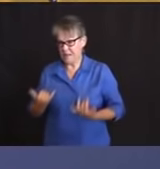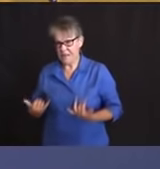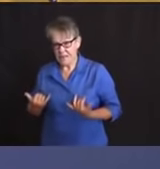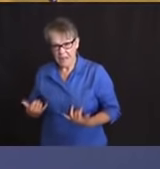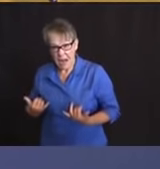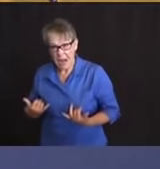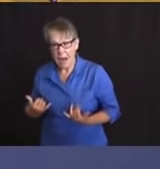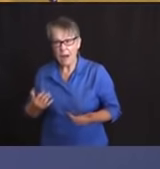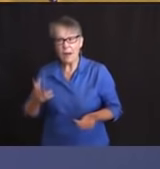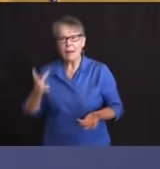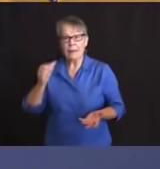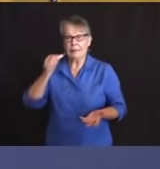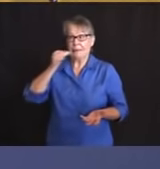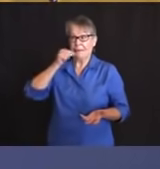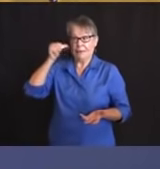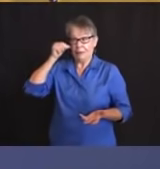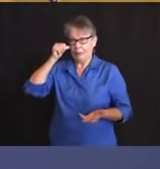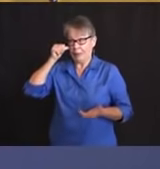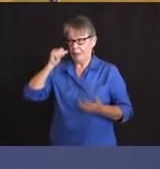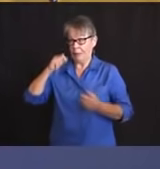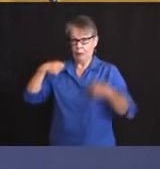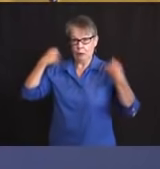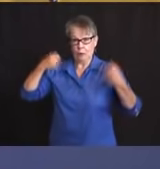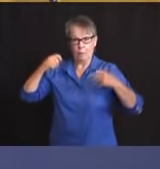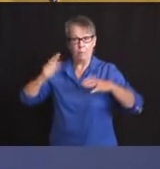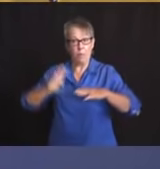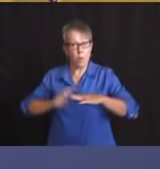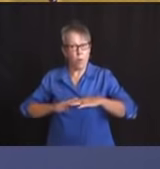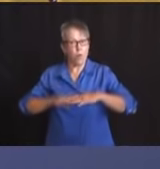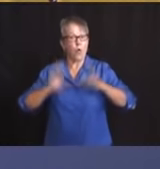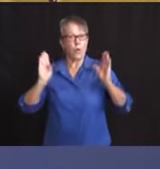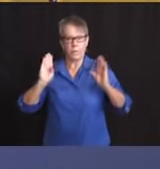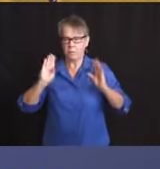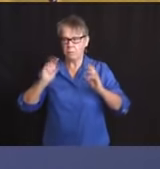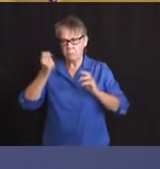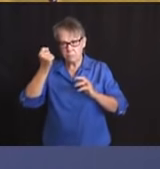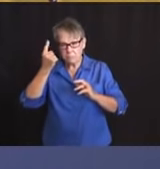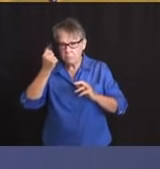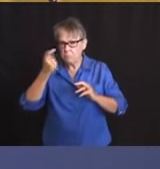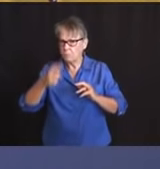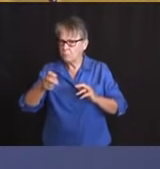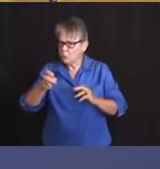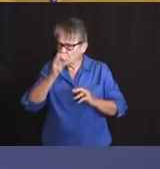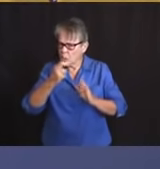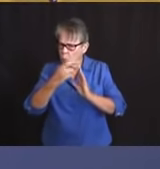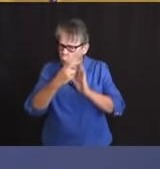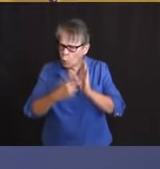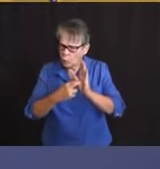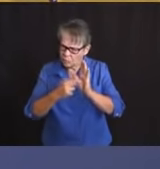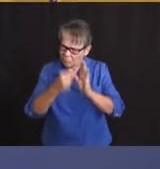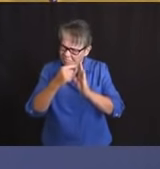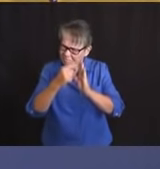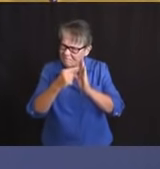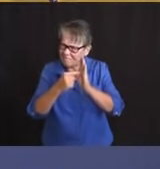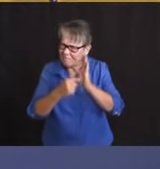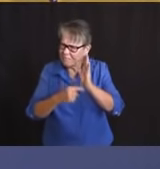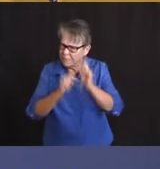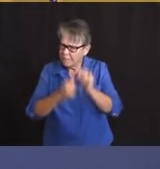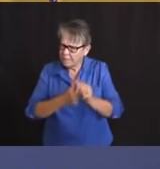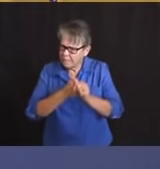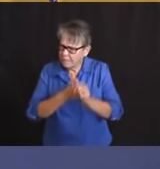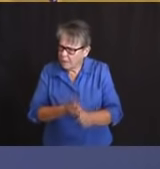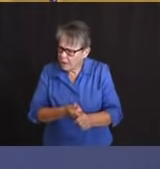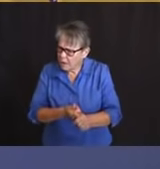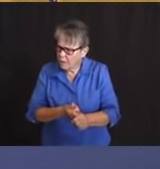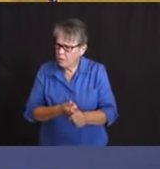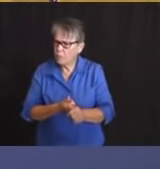say, subject to a lot of parameters and restrictions, are open. You've got the pending reality of school next week, which